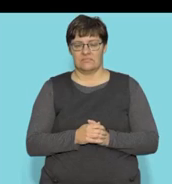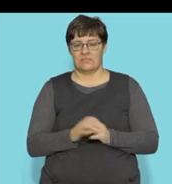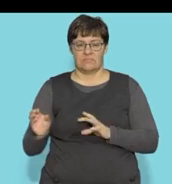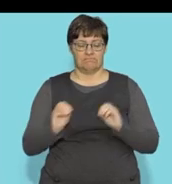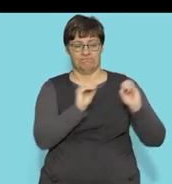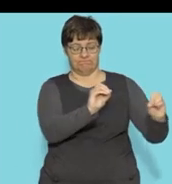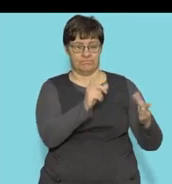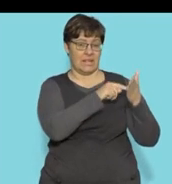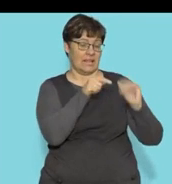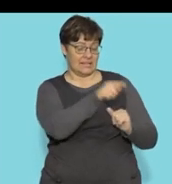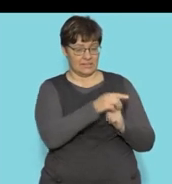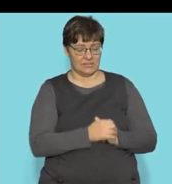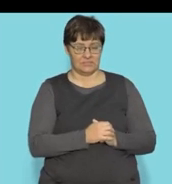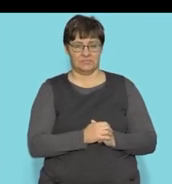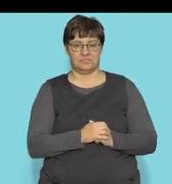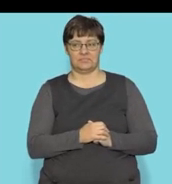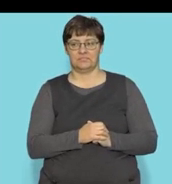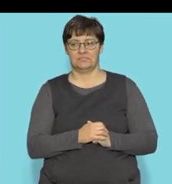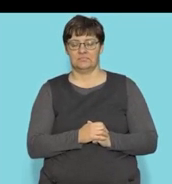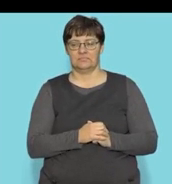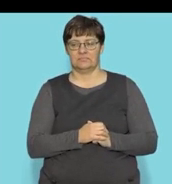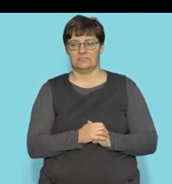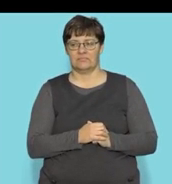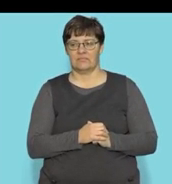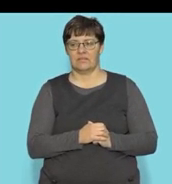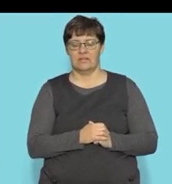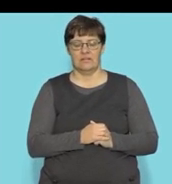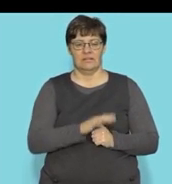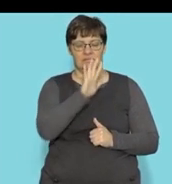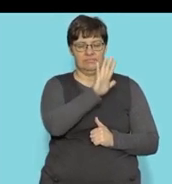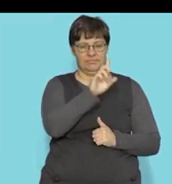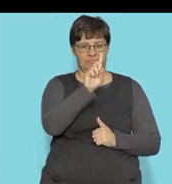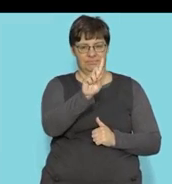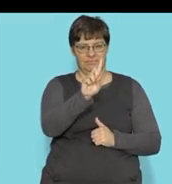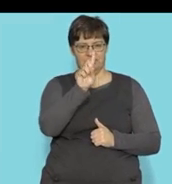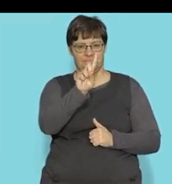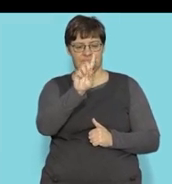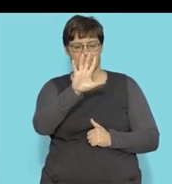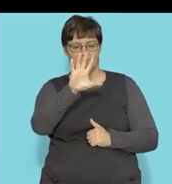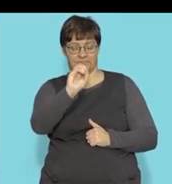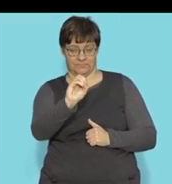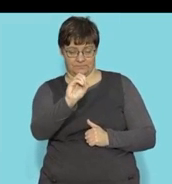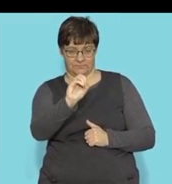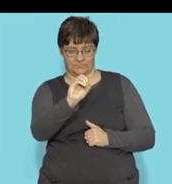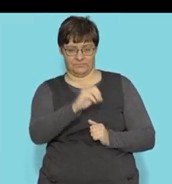So let's pop this all into my calculator. So we're going to have